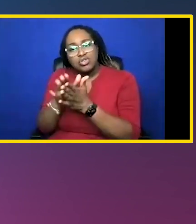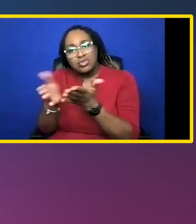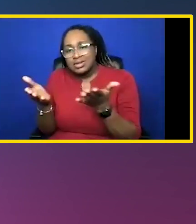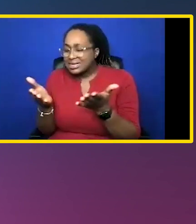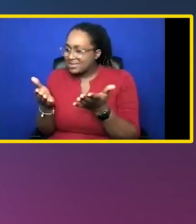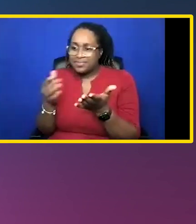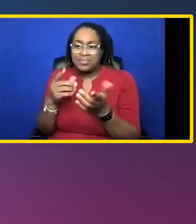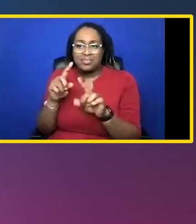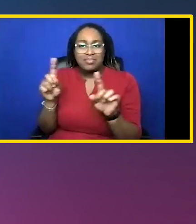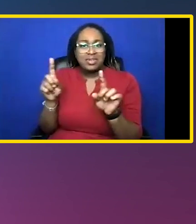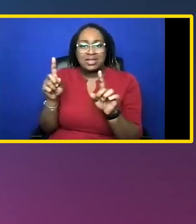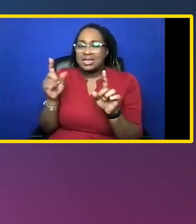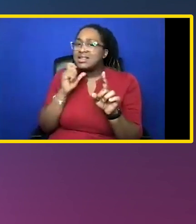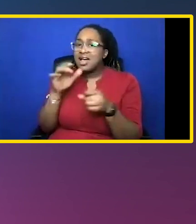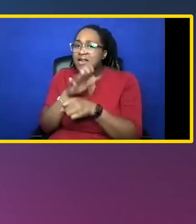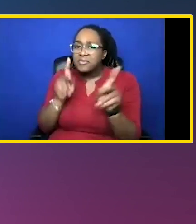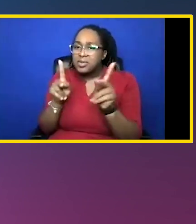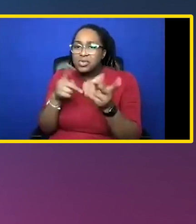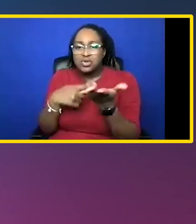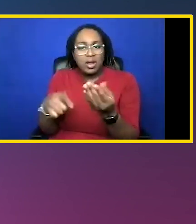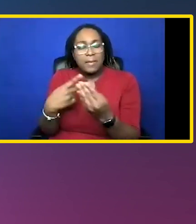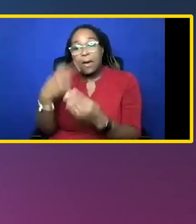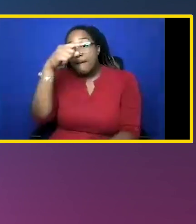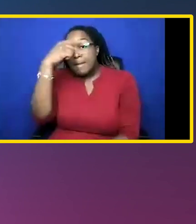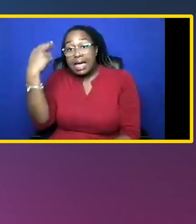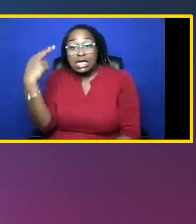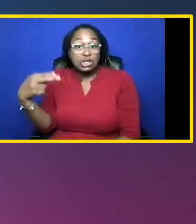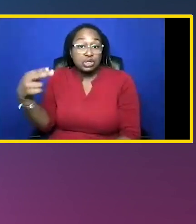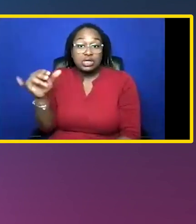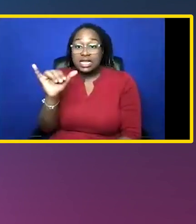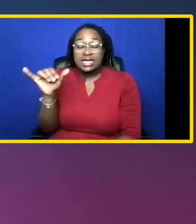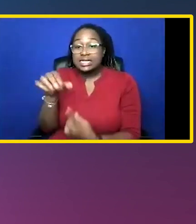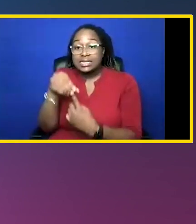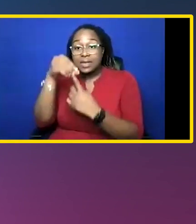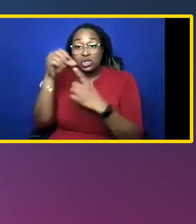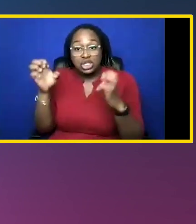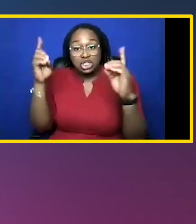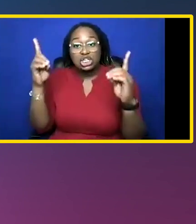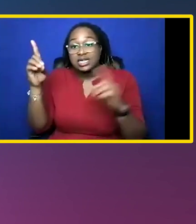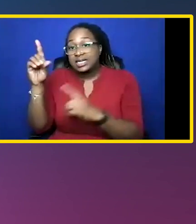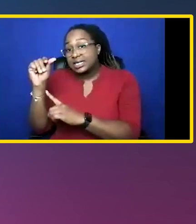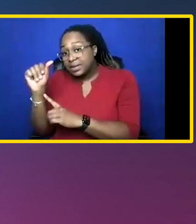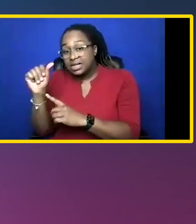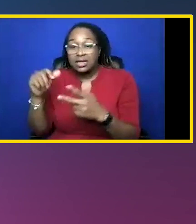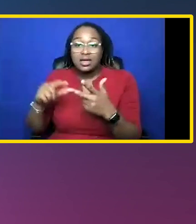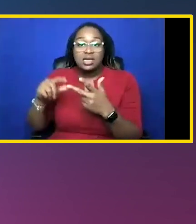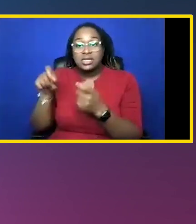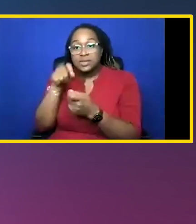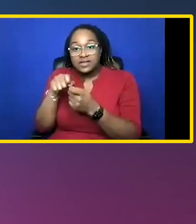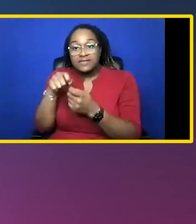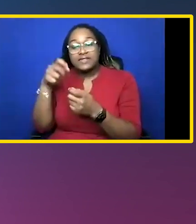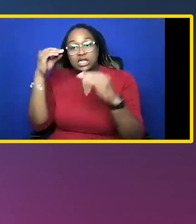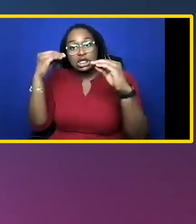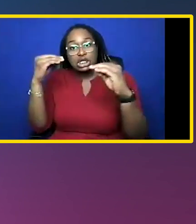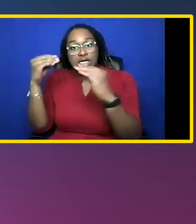enough people talking about things such as Black history, such as special education, disabilities, precision teaching, all of